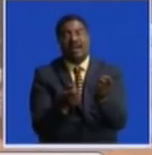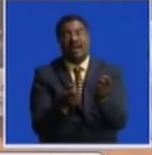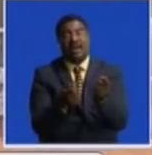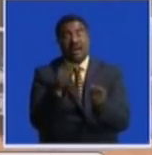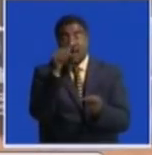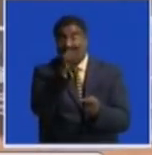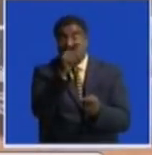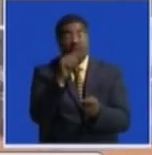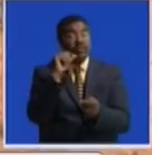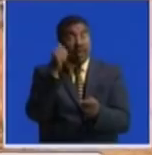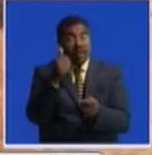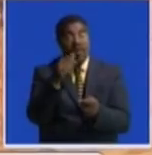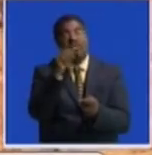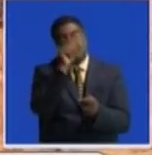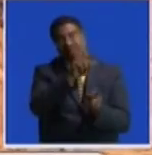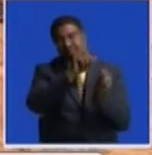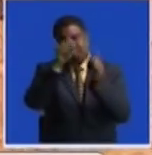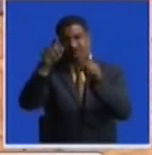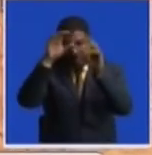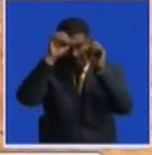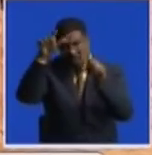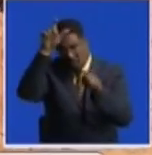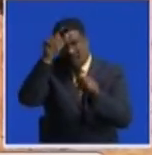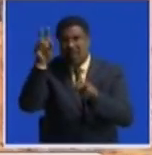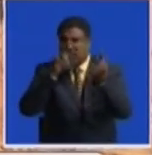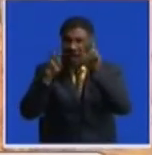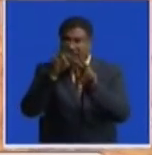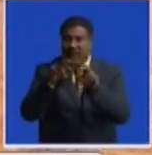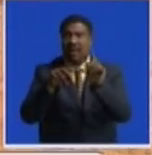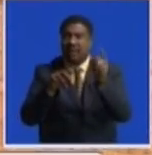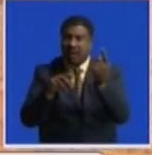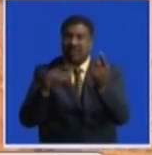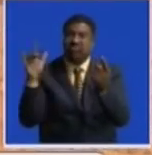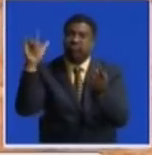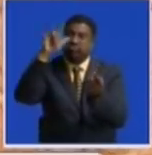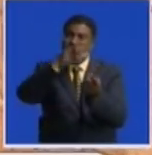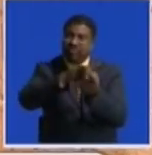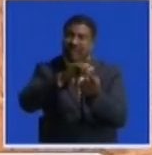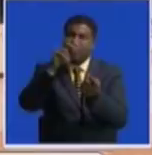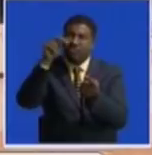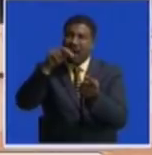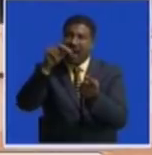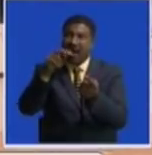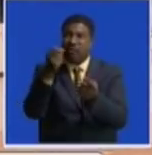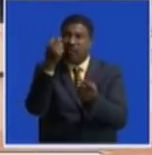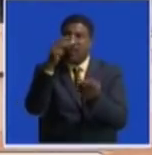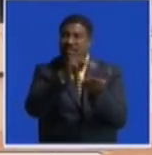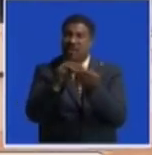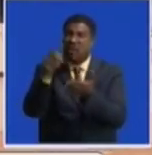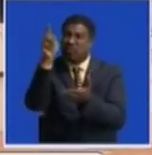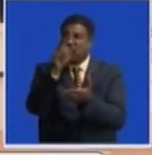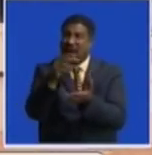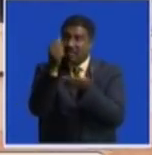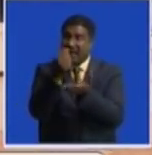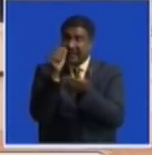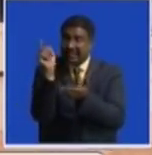also inspect works at the $400 million Ndola International Airport. Mshotampundu,